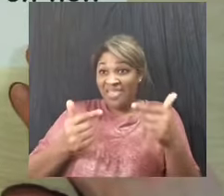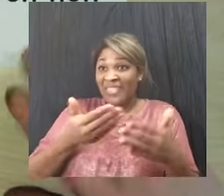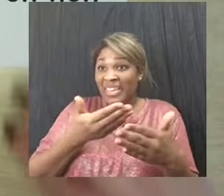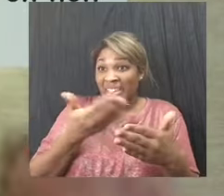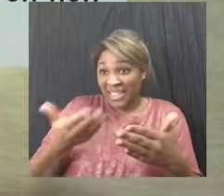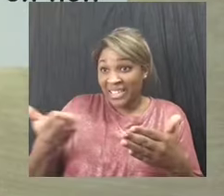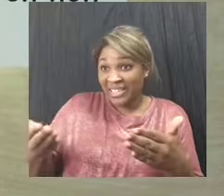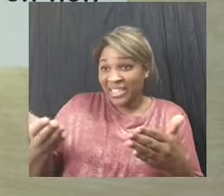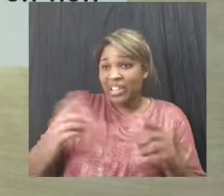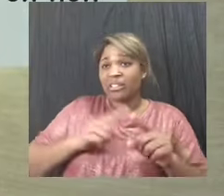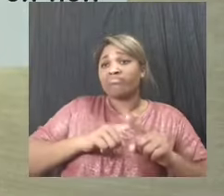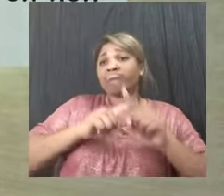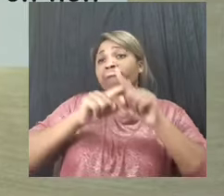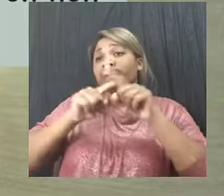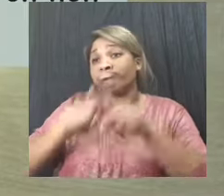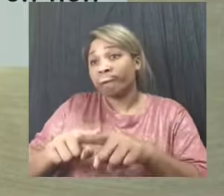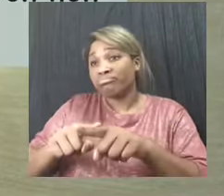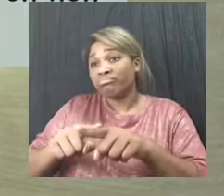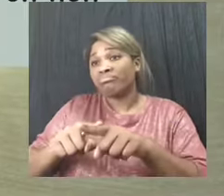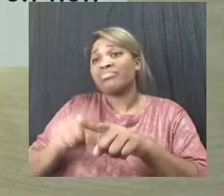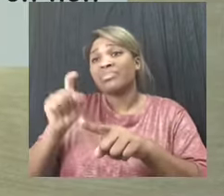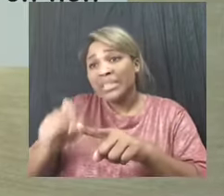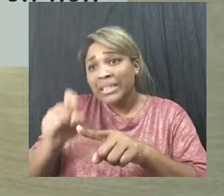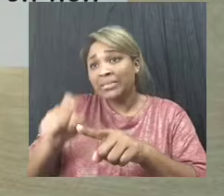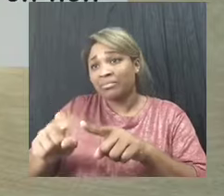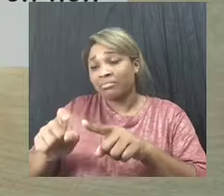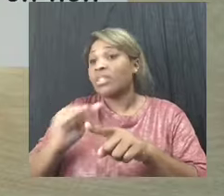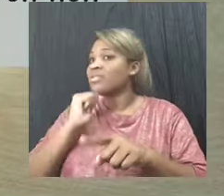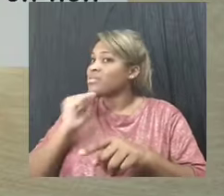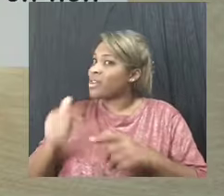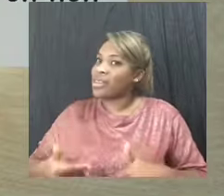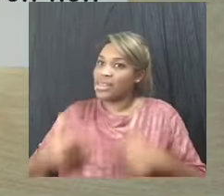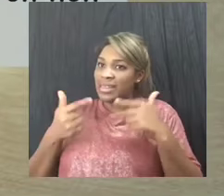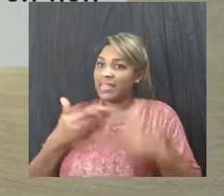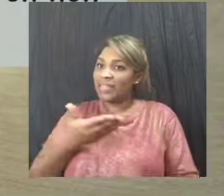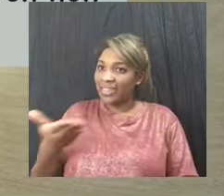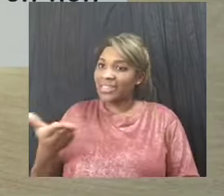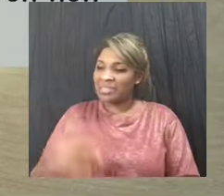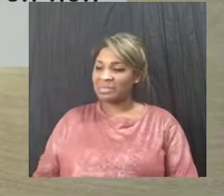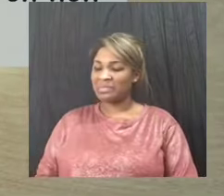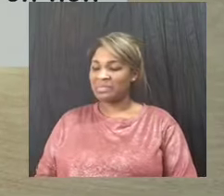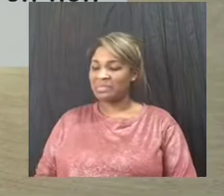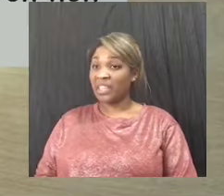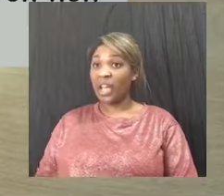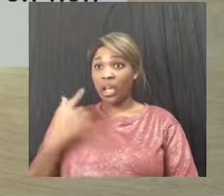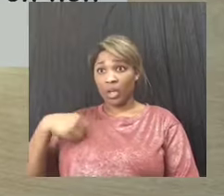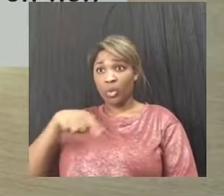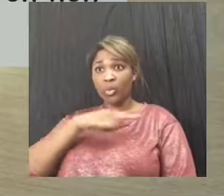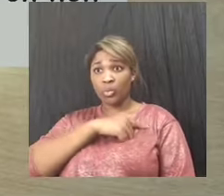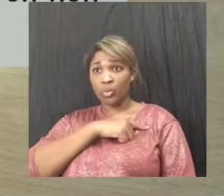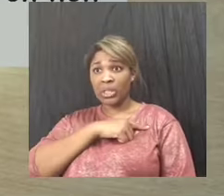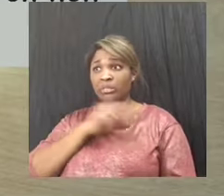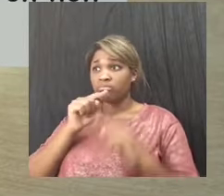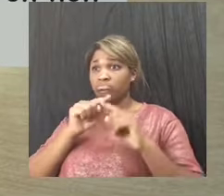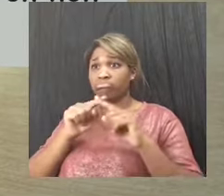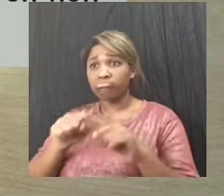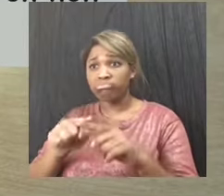things depend on non-living things. We all depend on